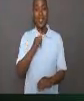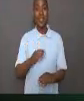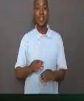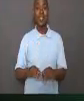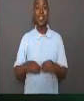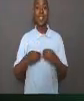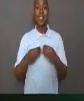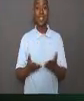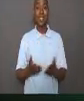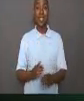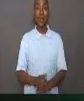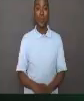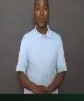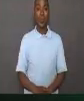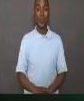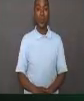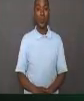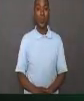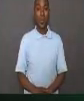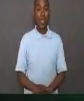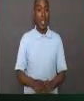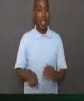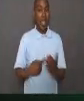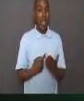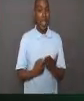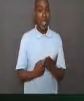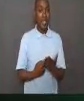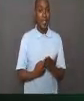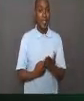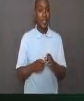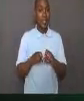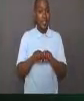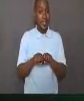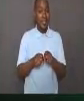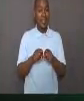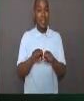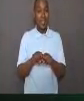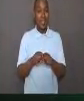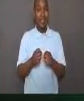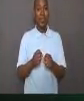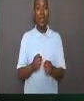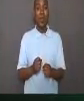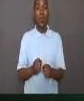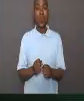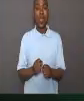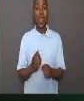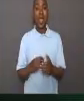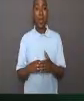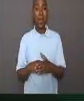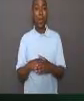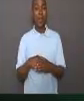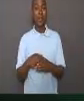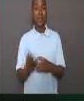sex organs. They eventually break loose and are passed out of